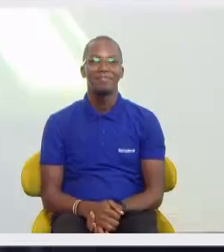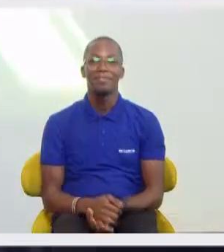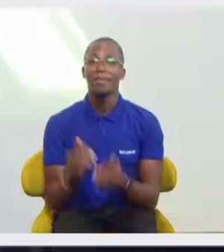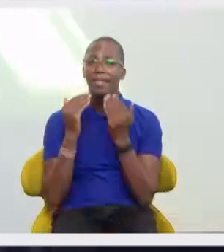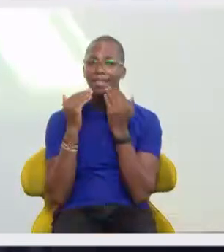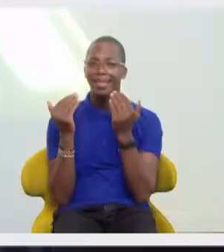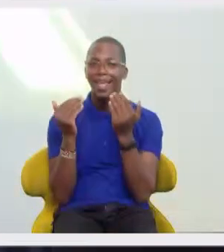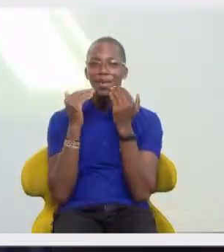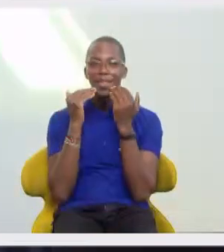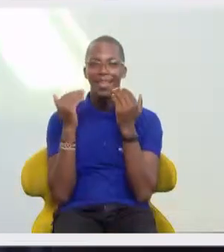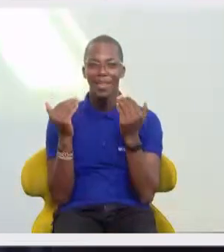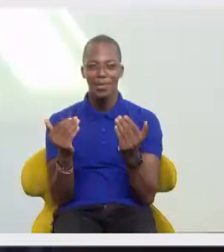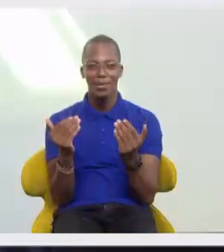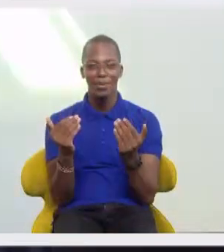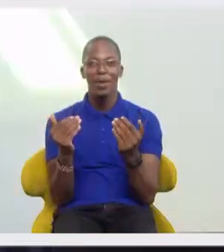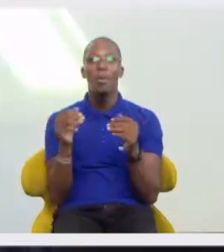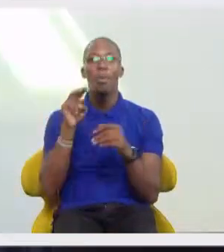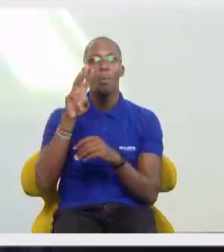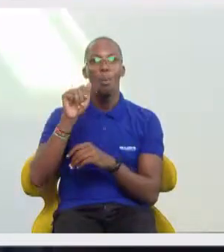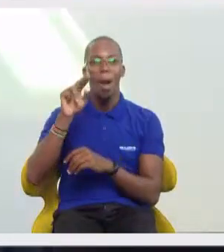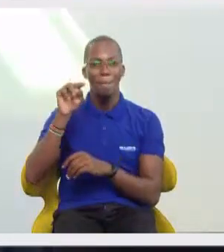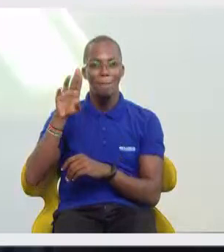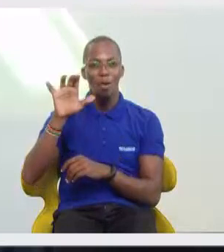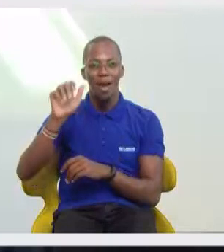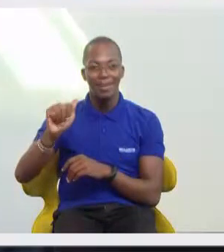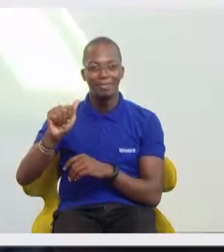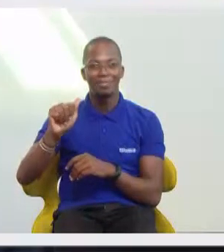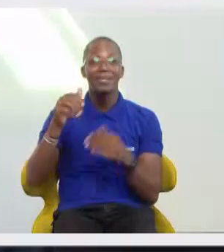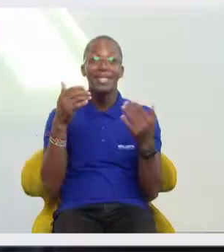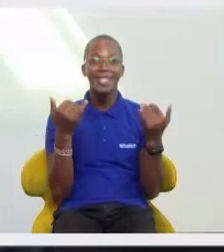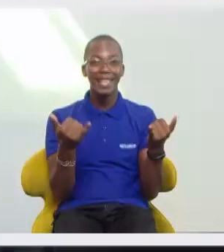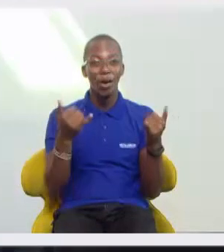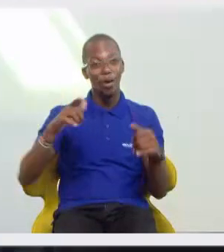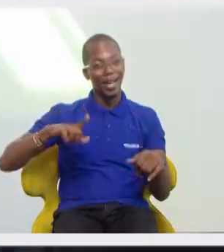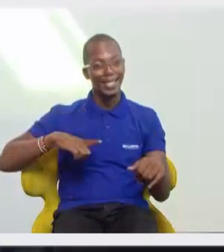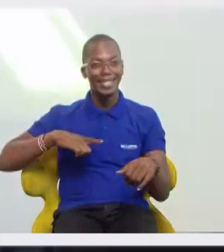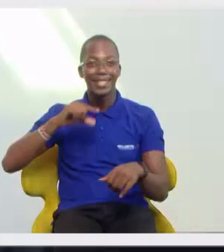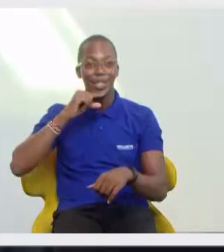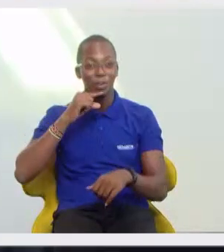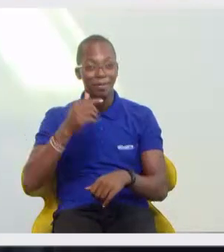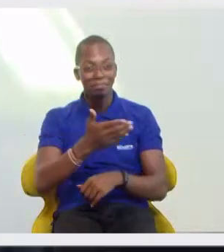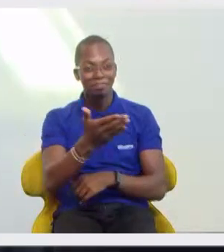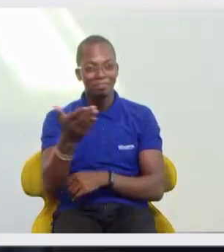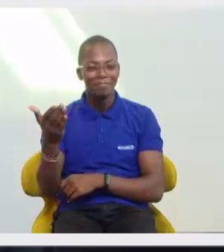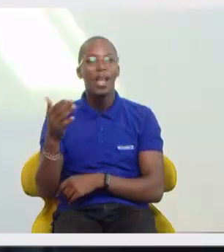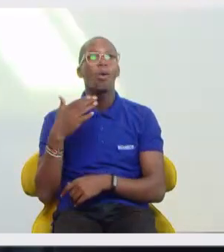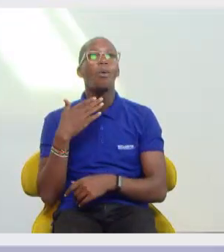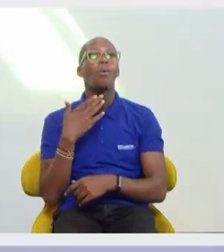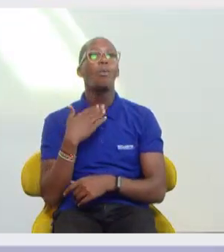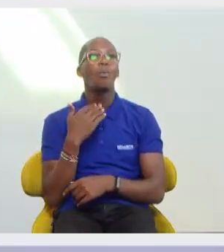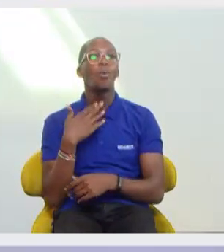Thank you so much, Wambua. Now, ladies and gentlemen, let me